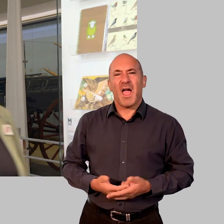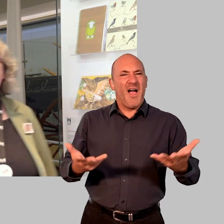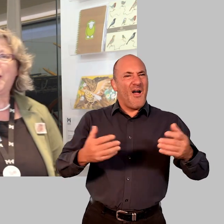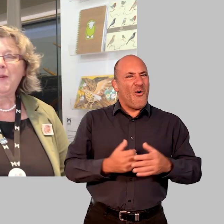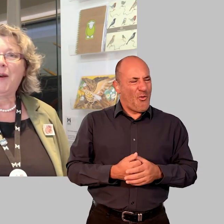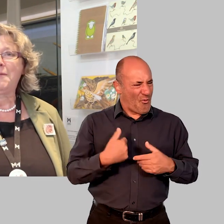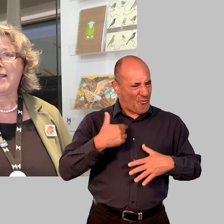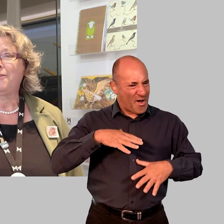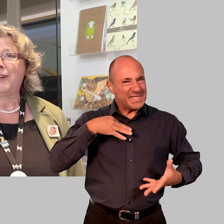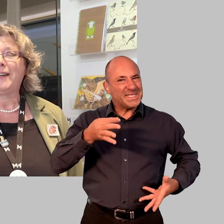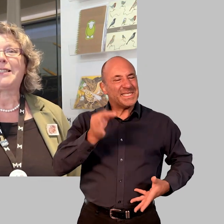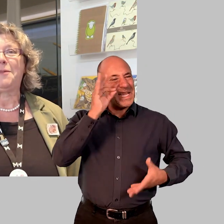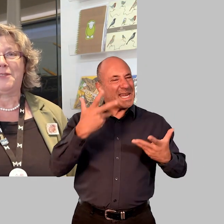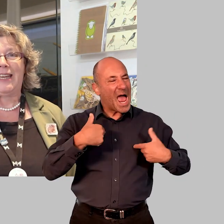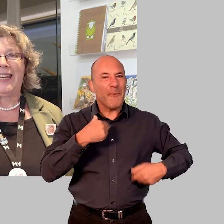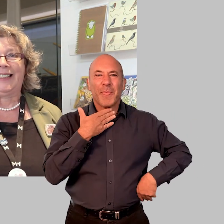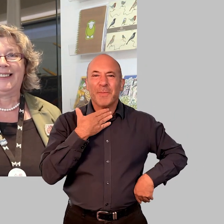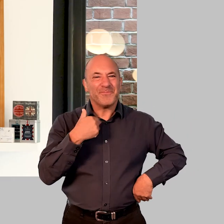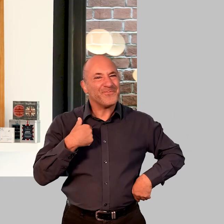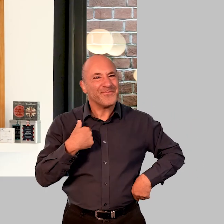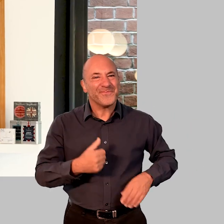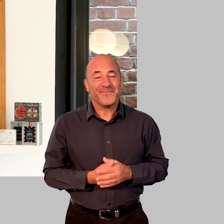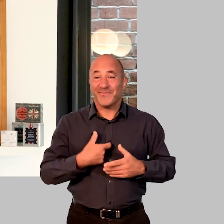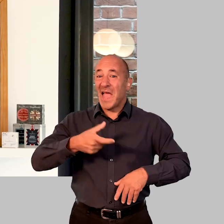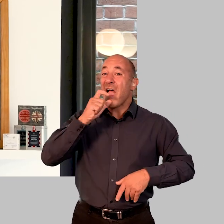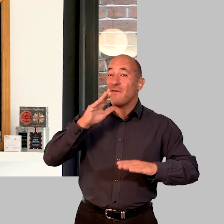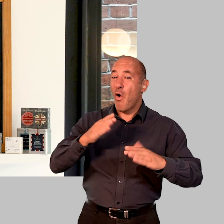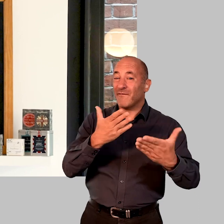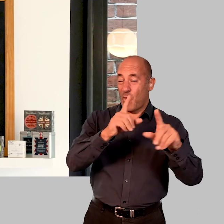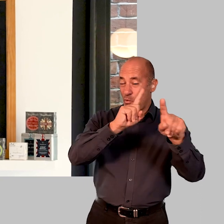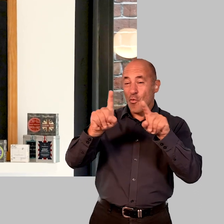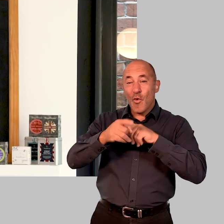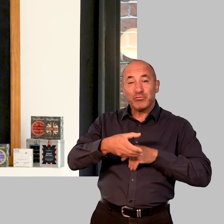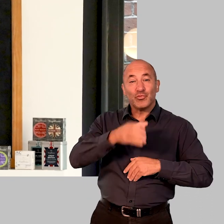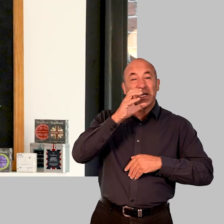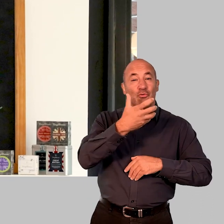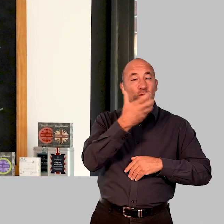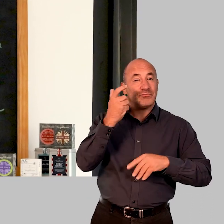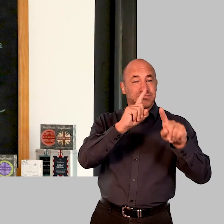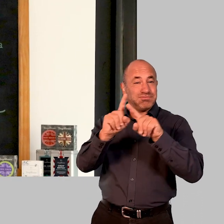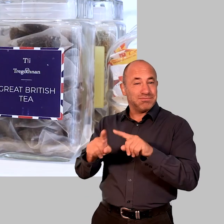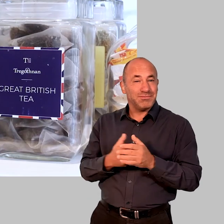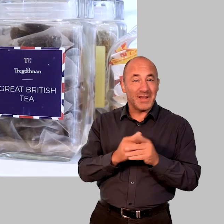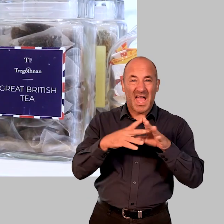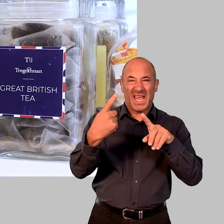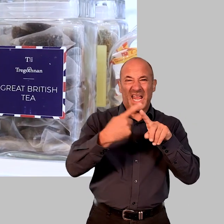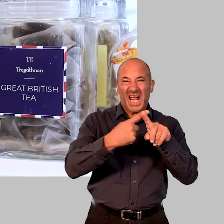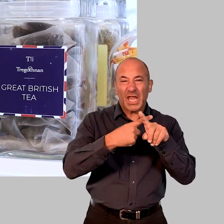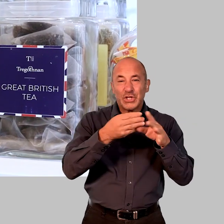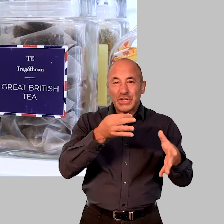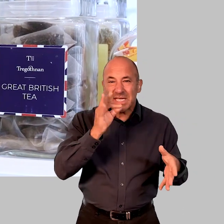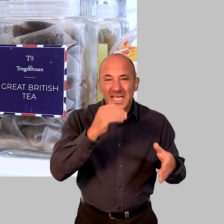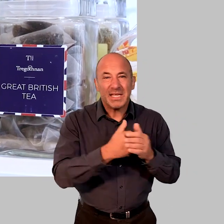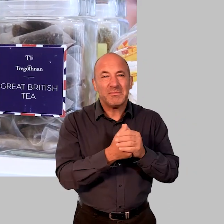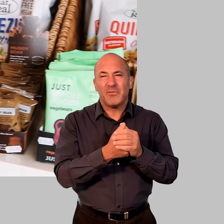Well, I don't know about you, I'm ready for a nice cup of tea. Our cafe offers a wide range of hot drinks. These include English